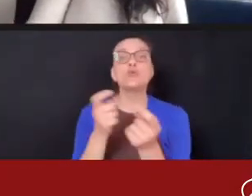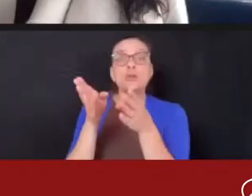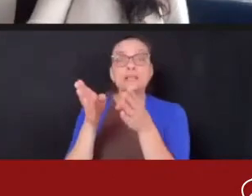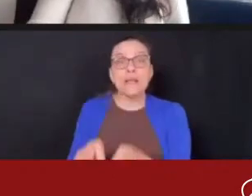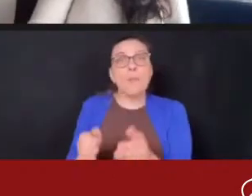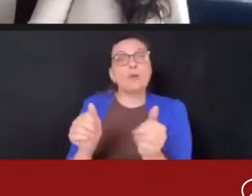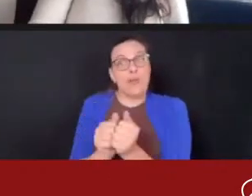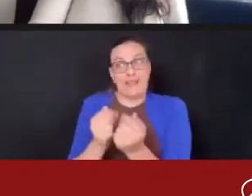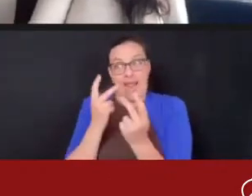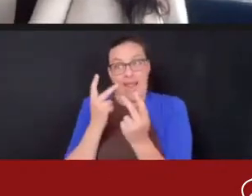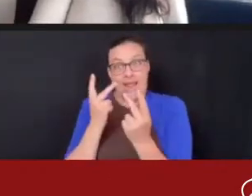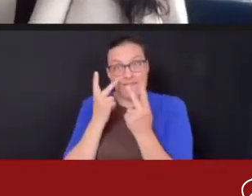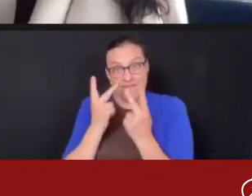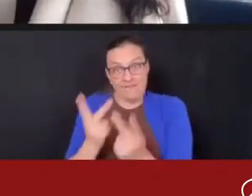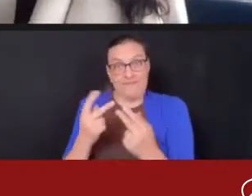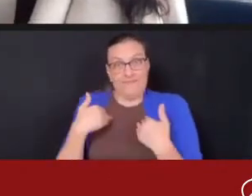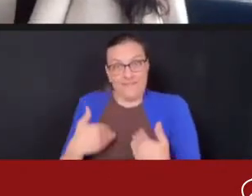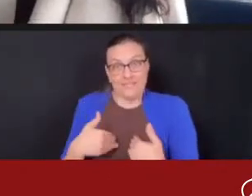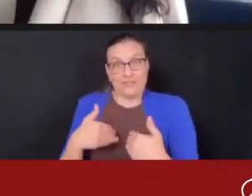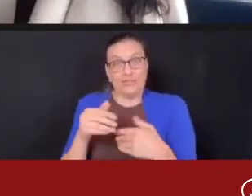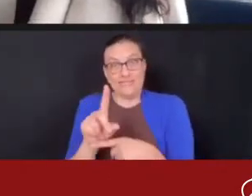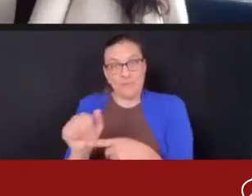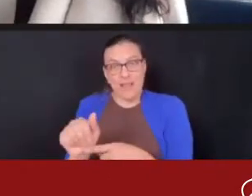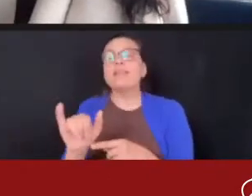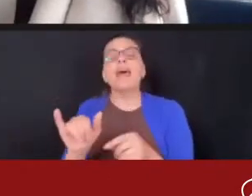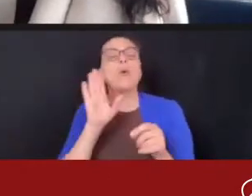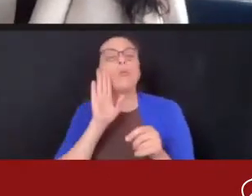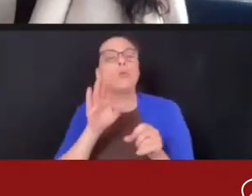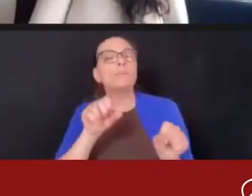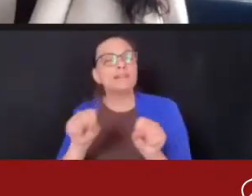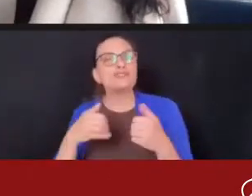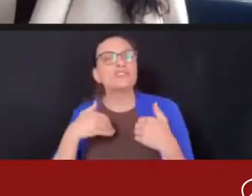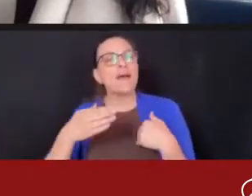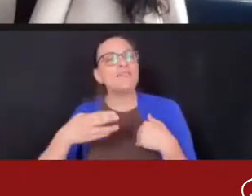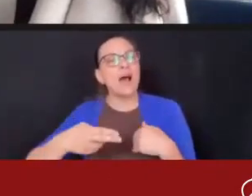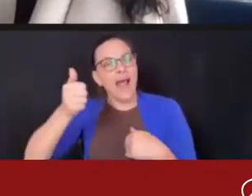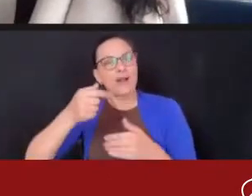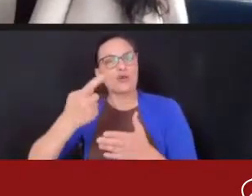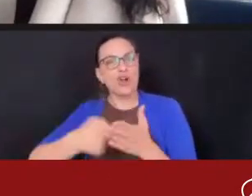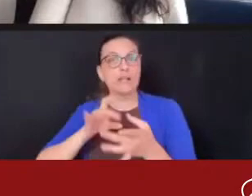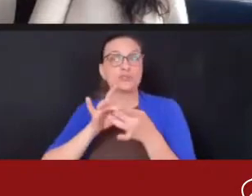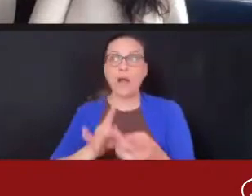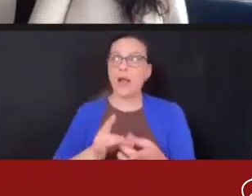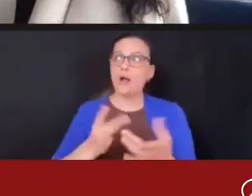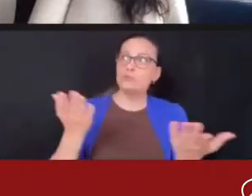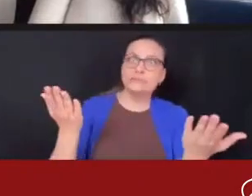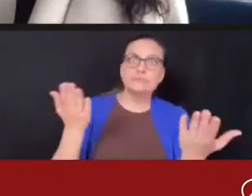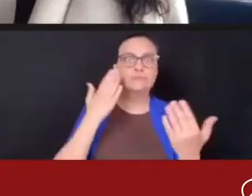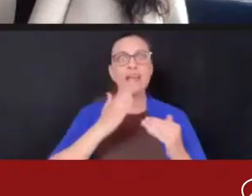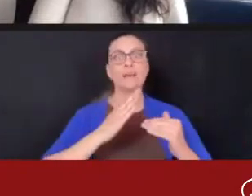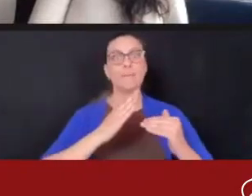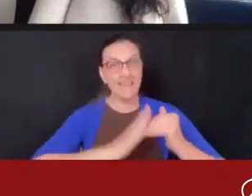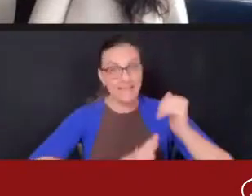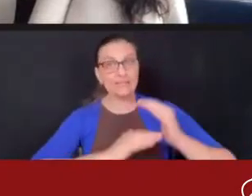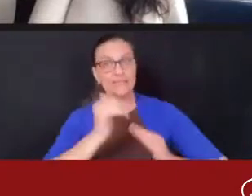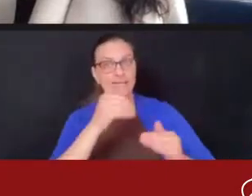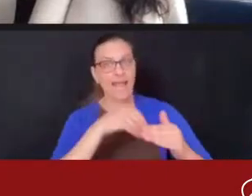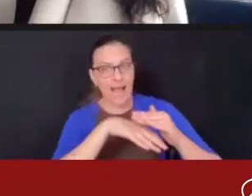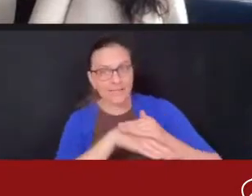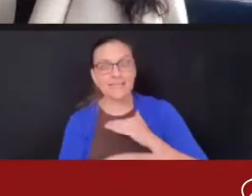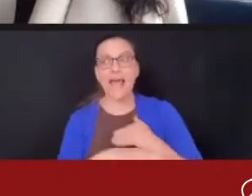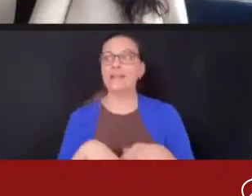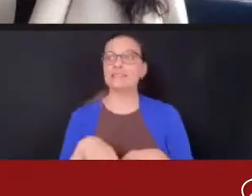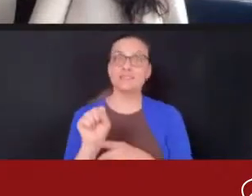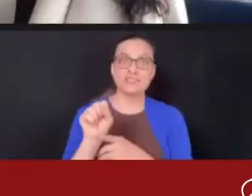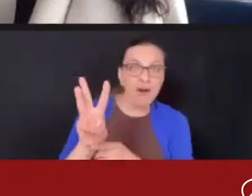have potentially higher costs around physical building access, software.